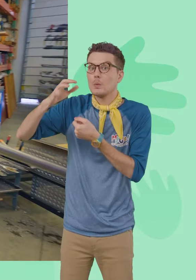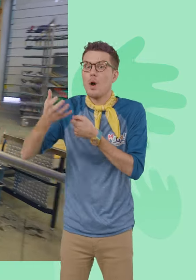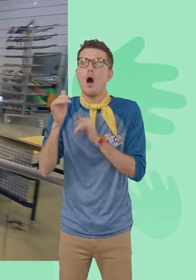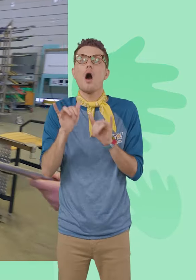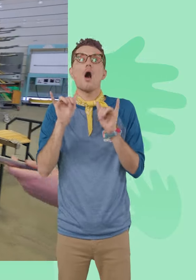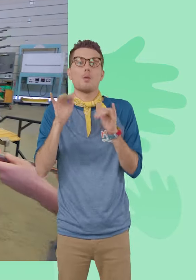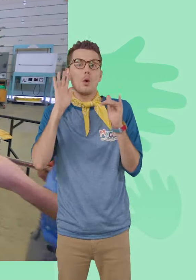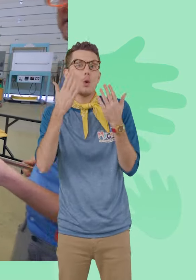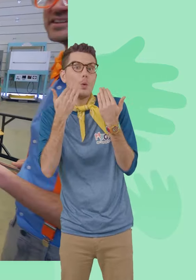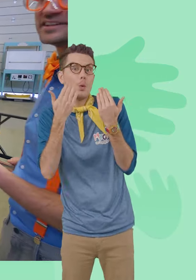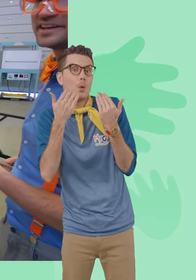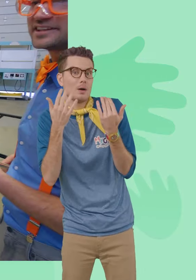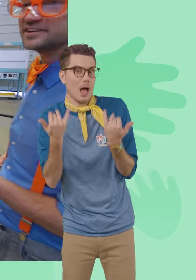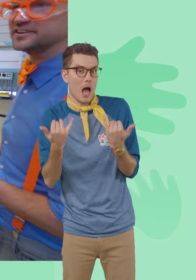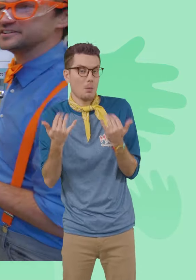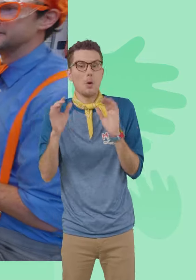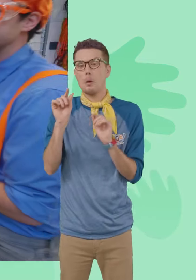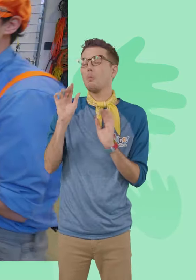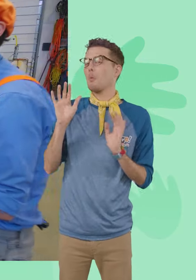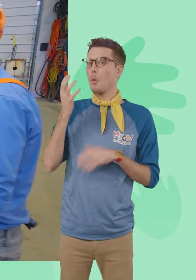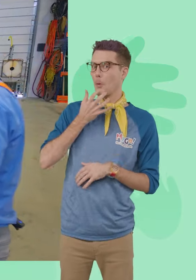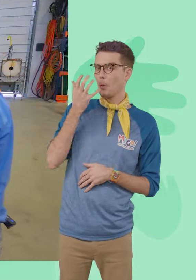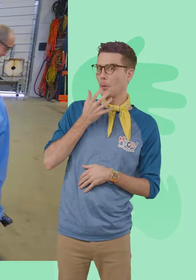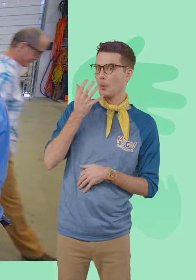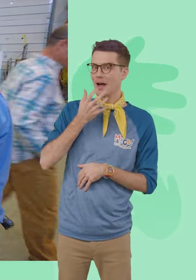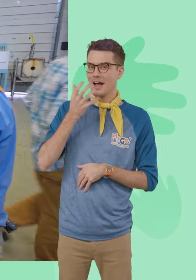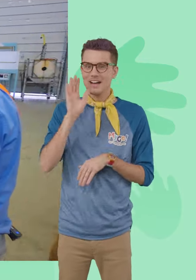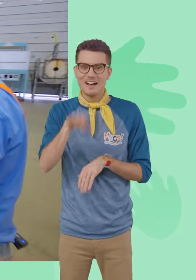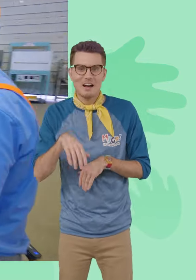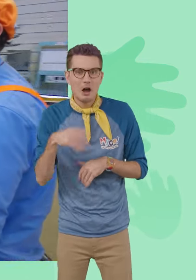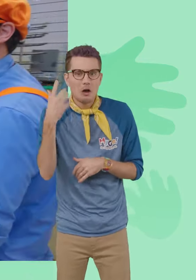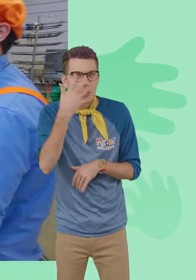Wow. That was very good. Thank you. Okay.